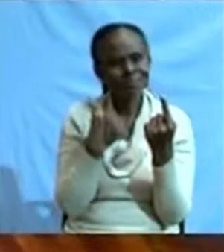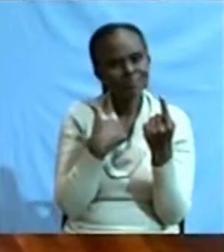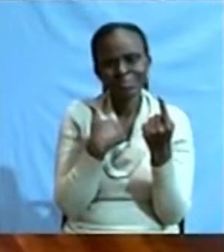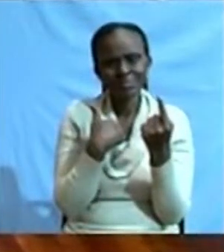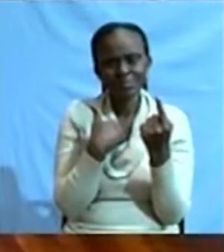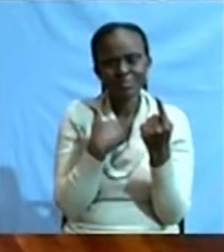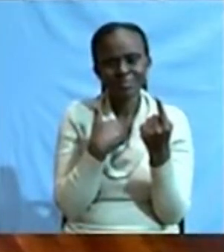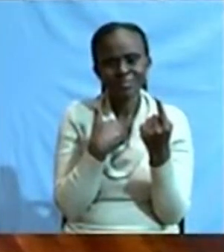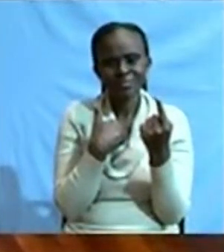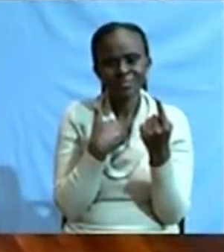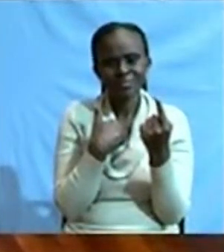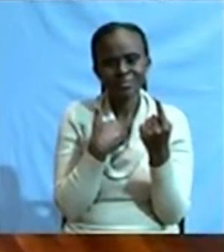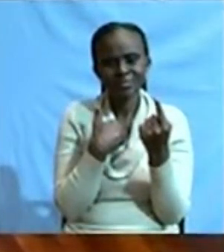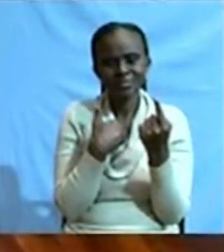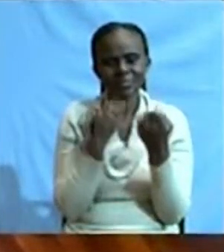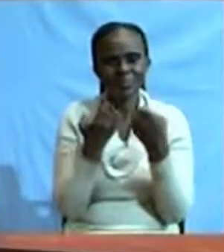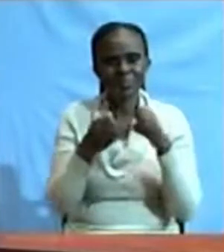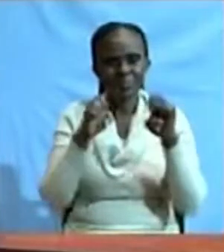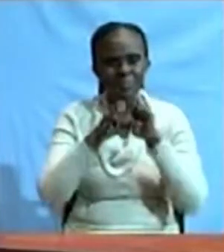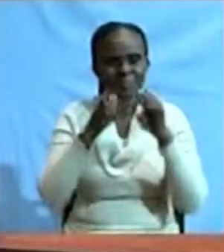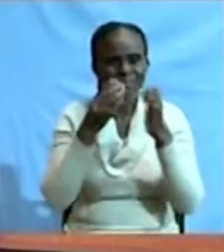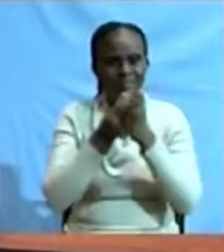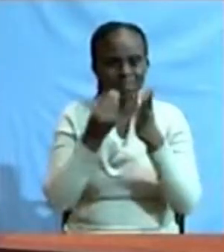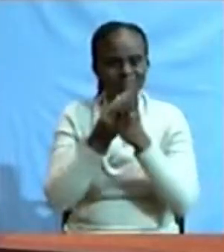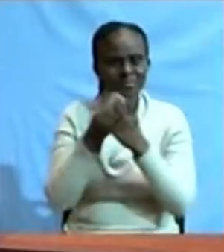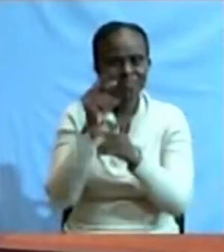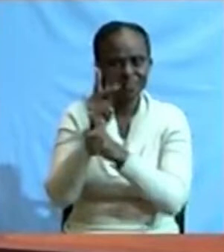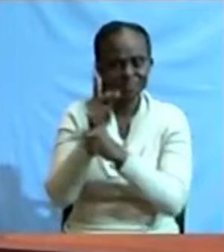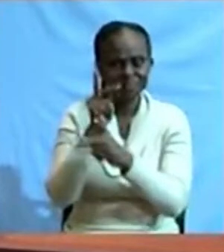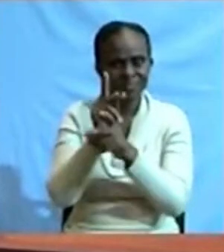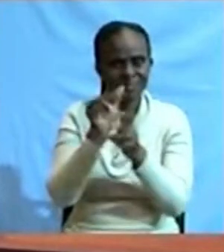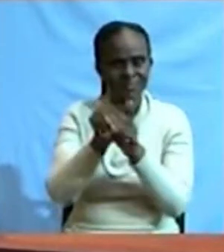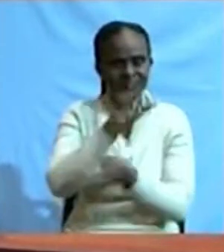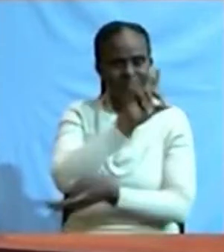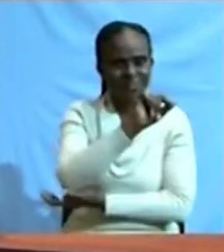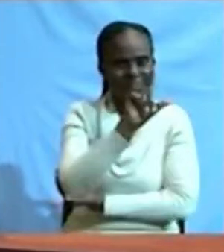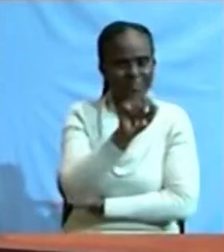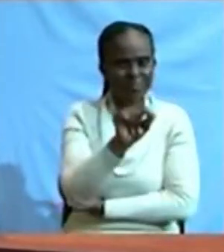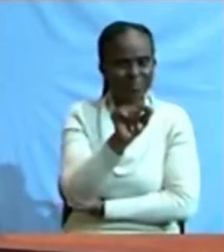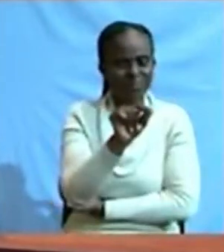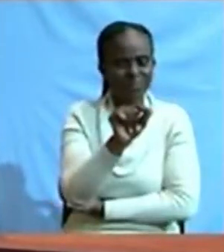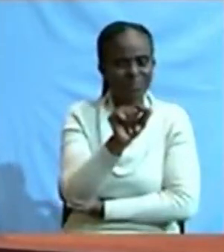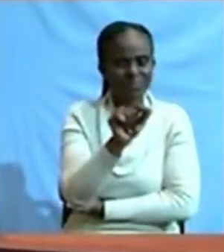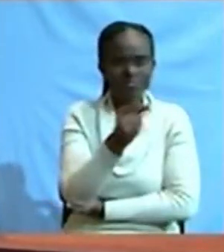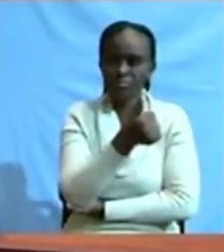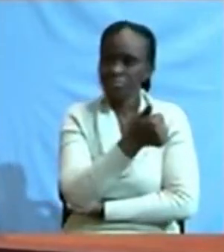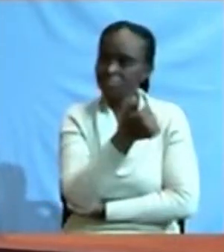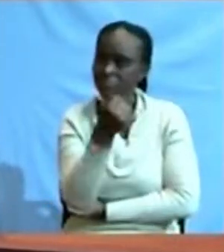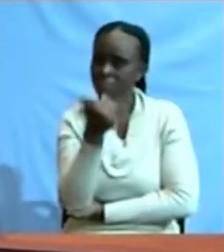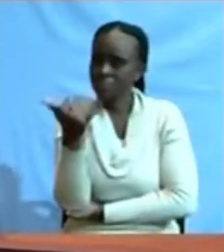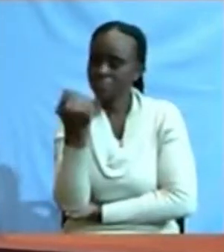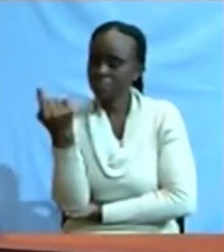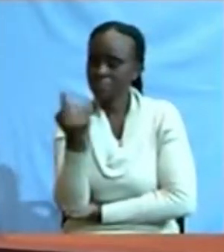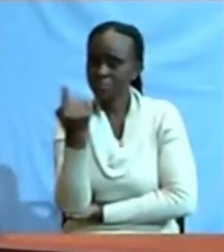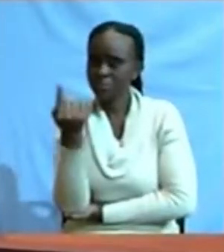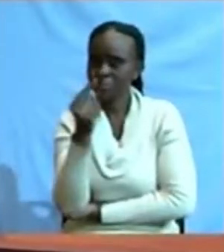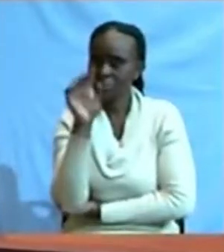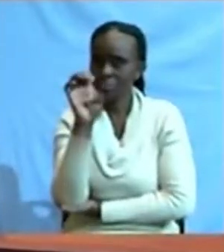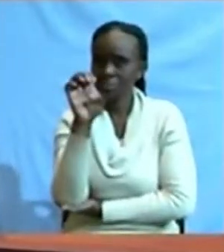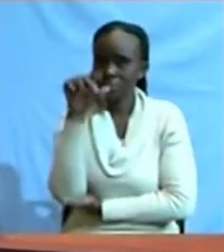any funds remaining in 2020 other than equalization